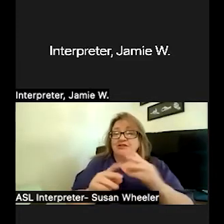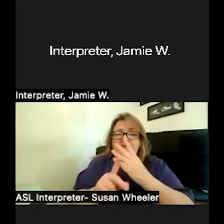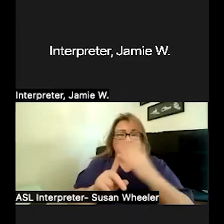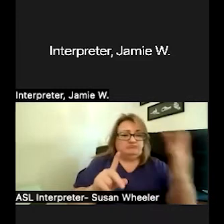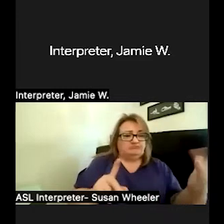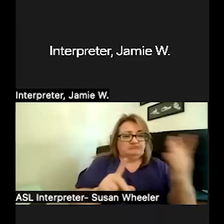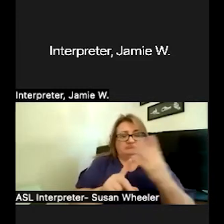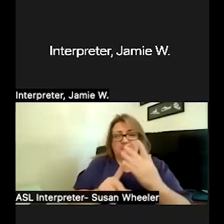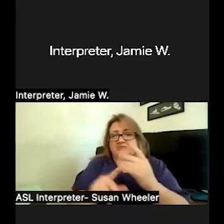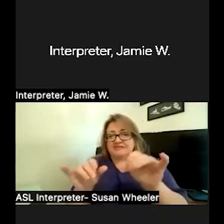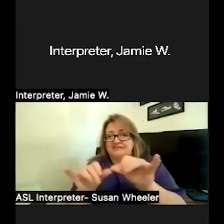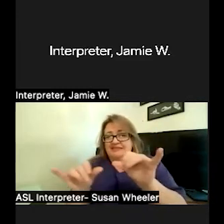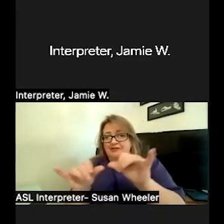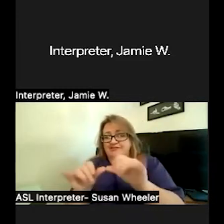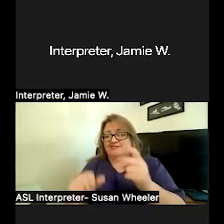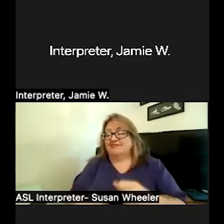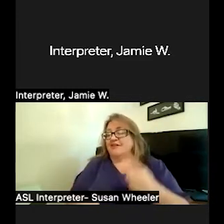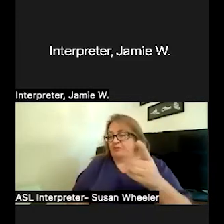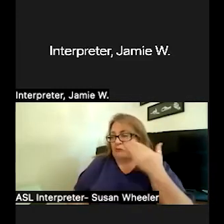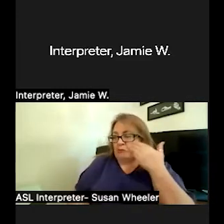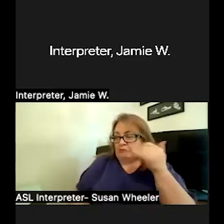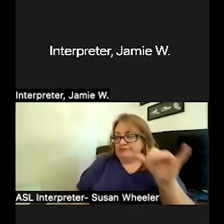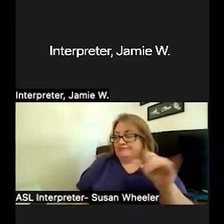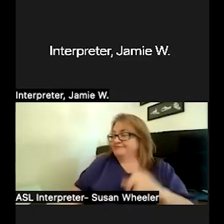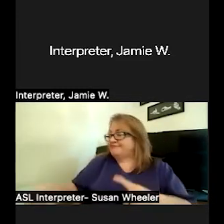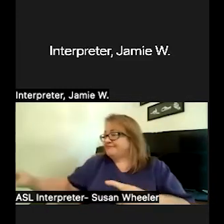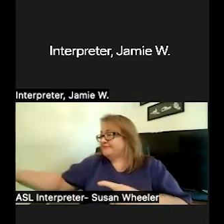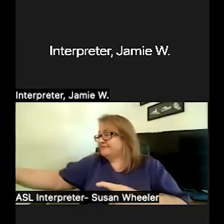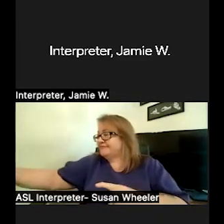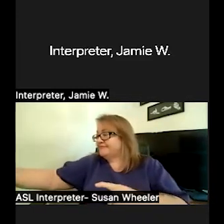and IADL. I'm sure everybody here is familiar with that.